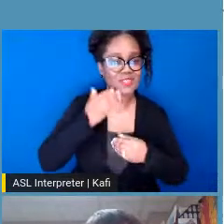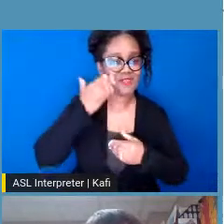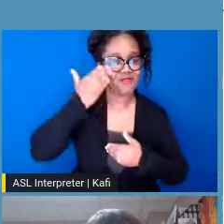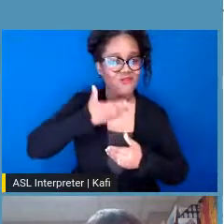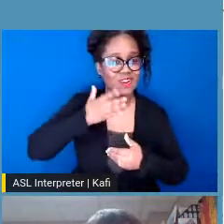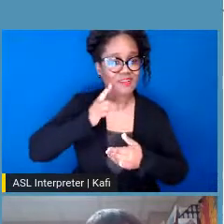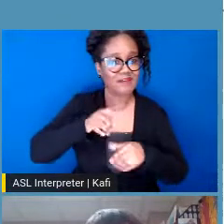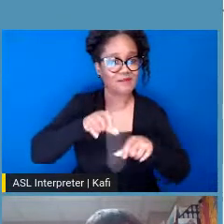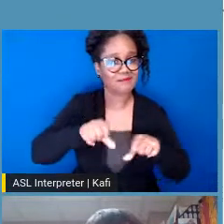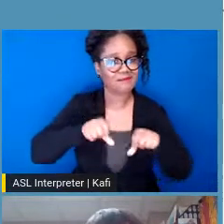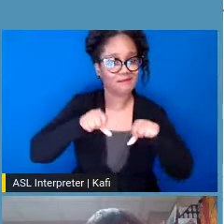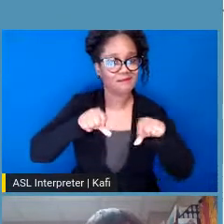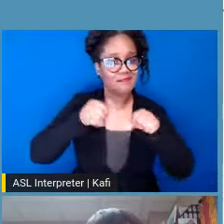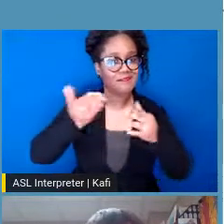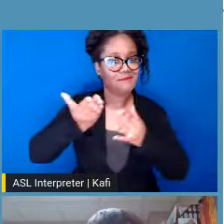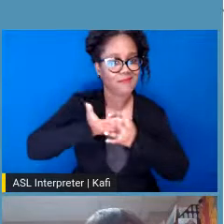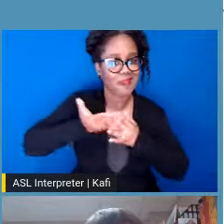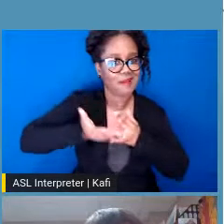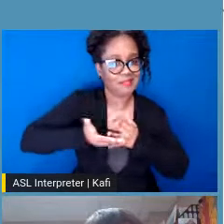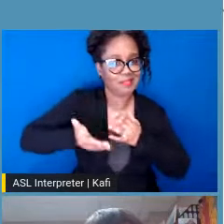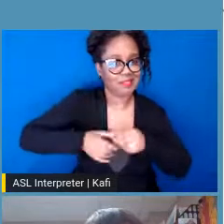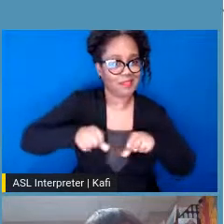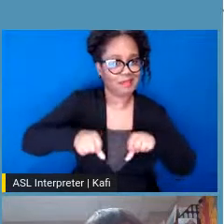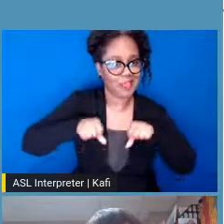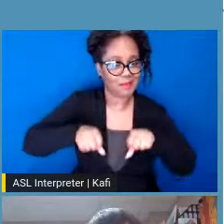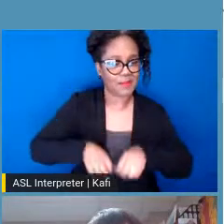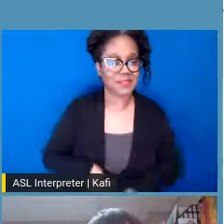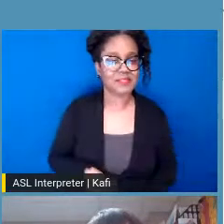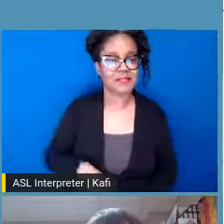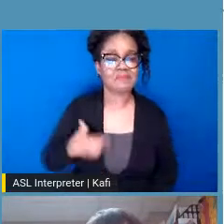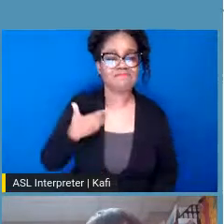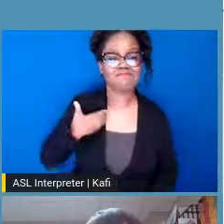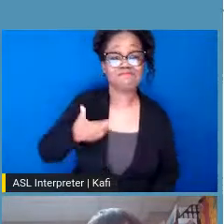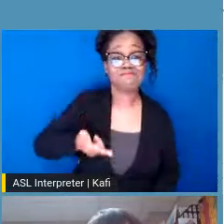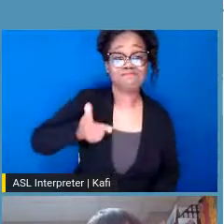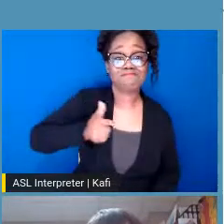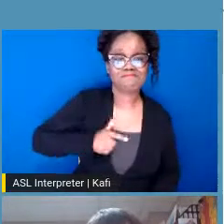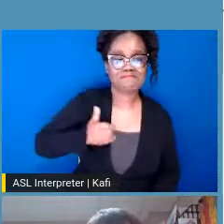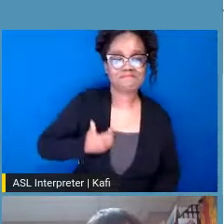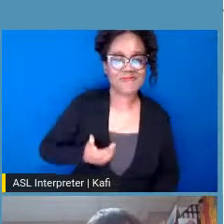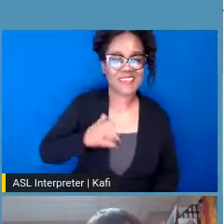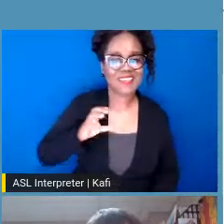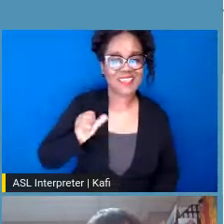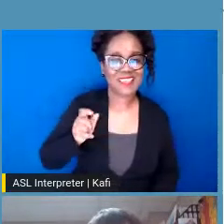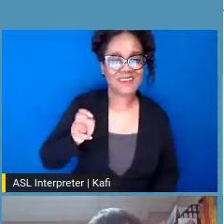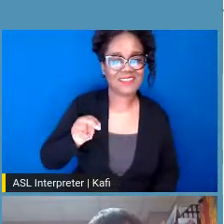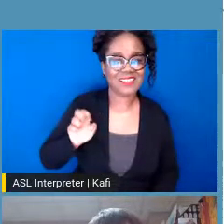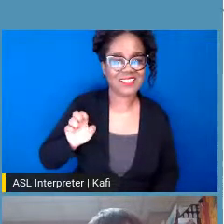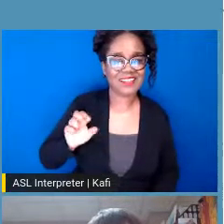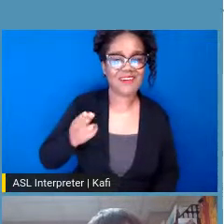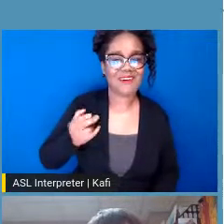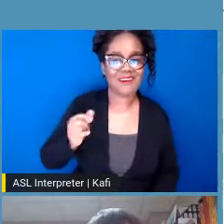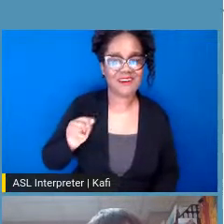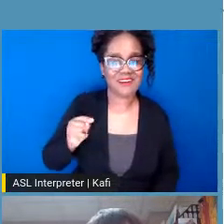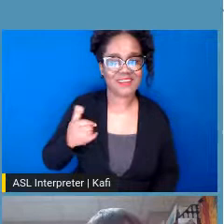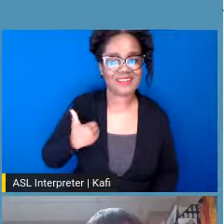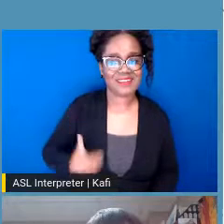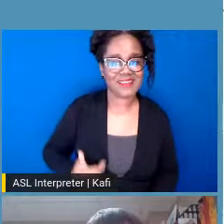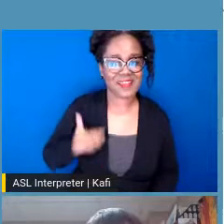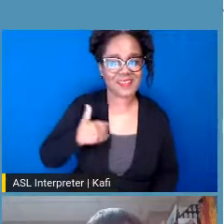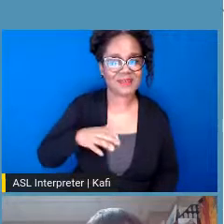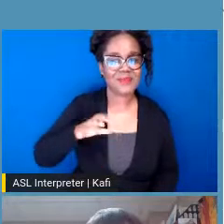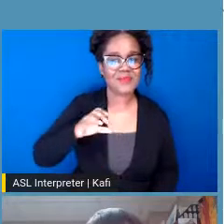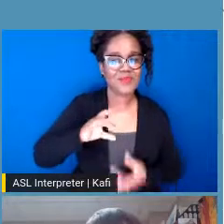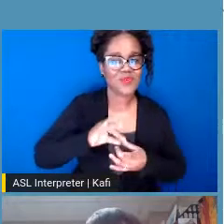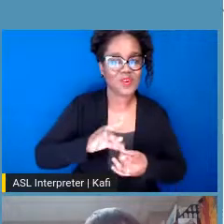And my name is Carolyne Hart, and I am Marketing and Membership Coordinator for the South Dakota Art Museum. I am a